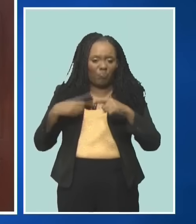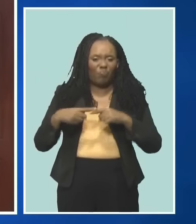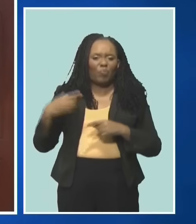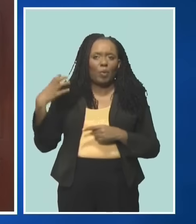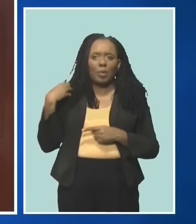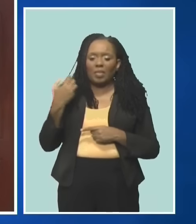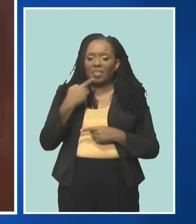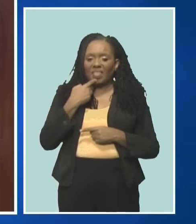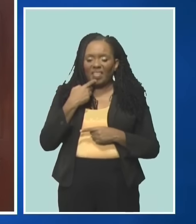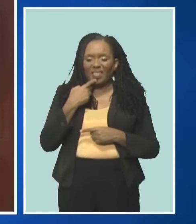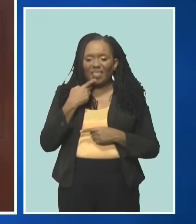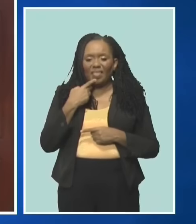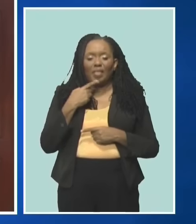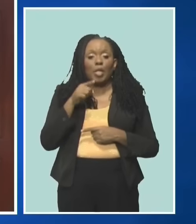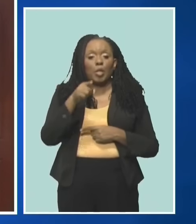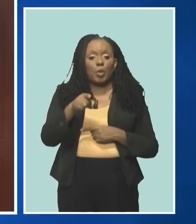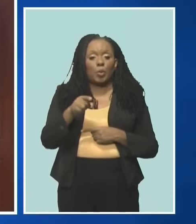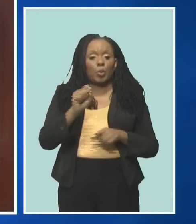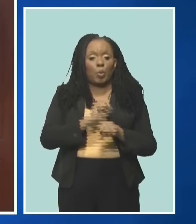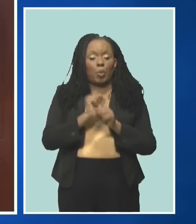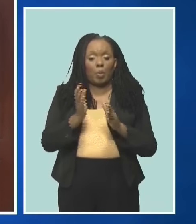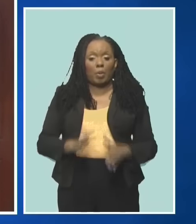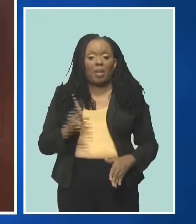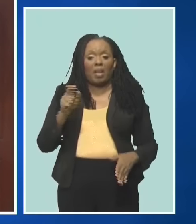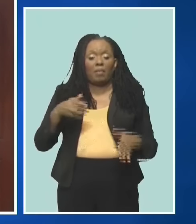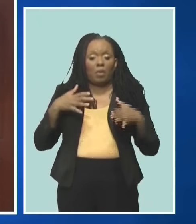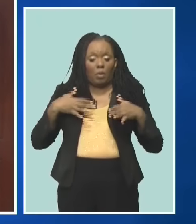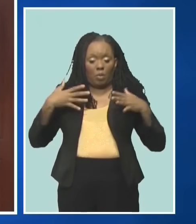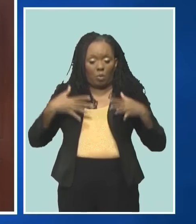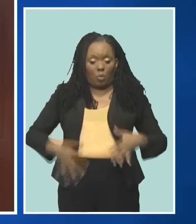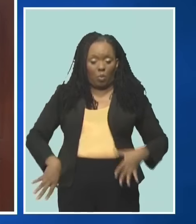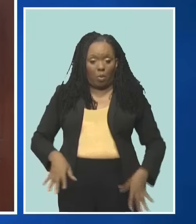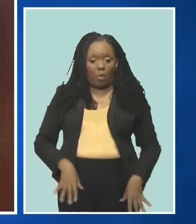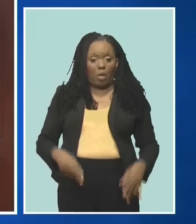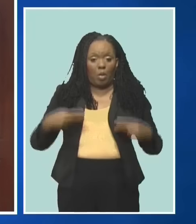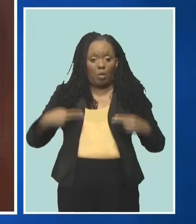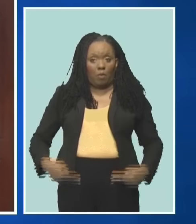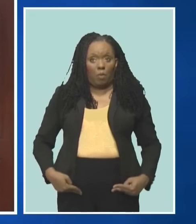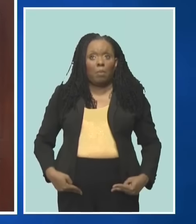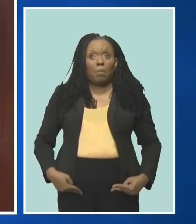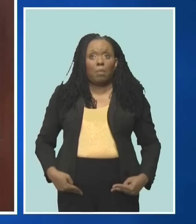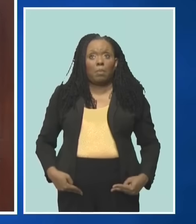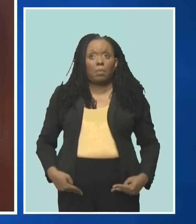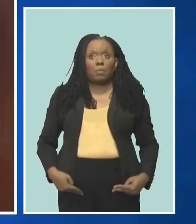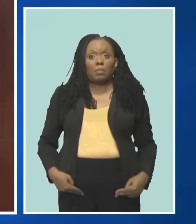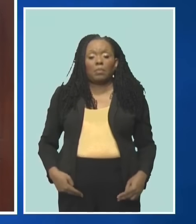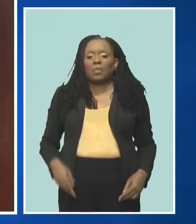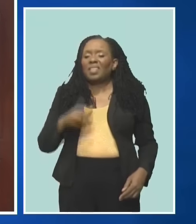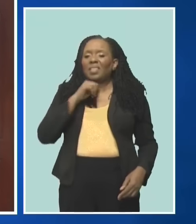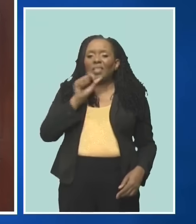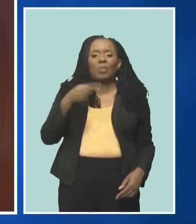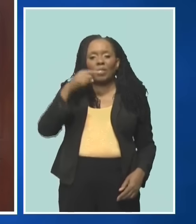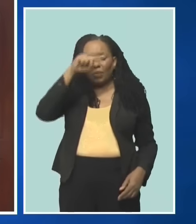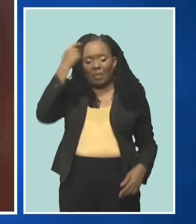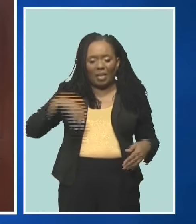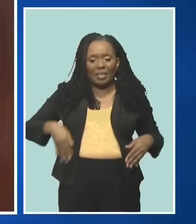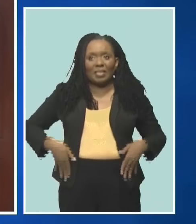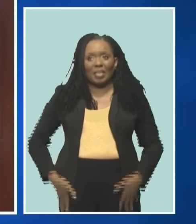employee, and in the industry we refer to distinctive as something other than a black bottom and a white